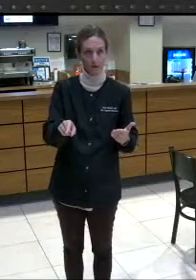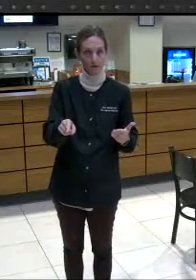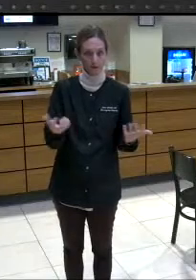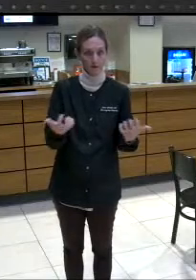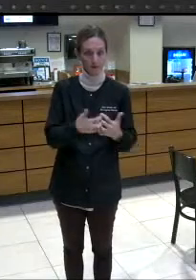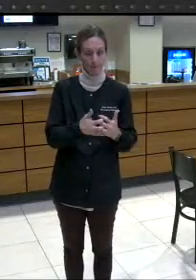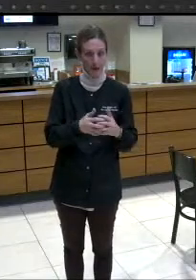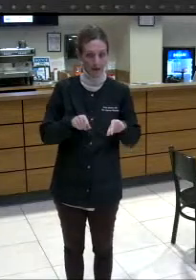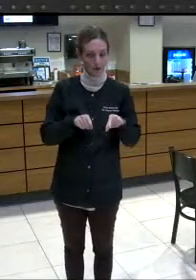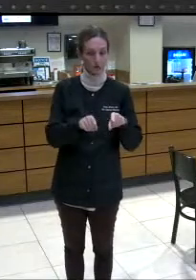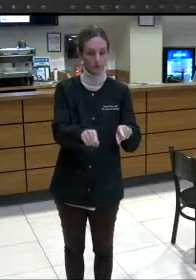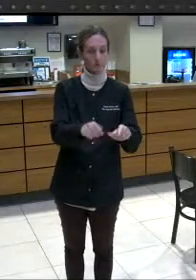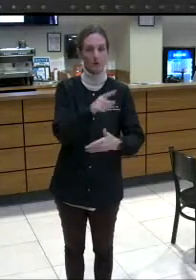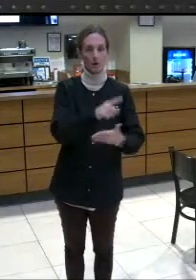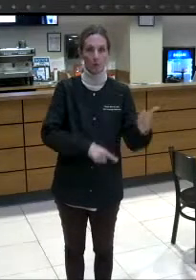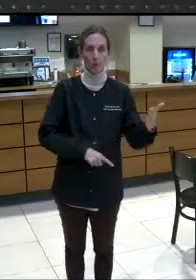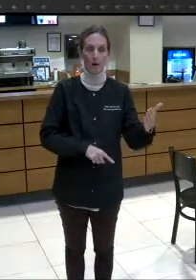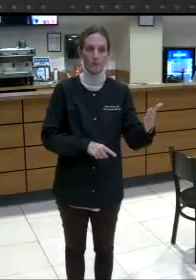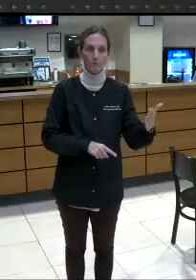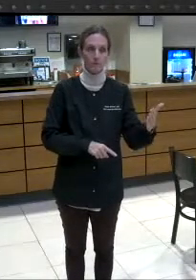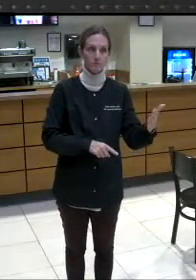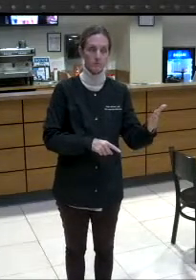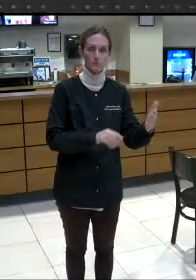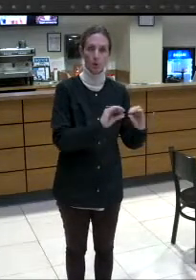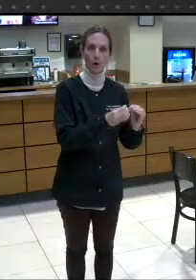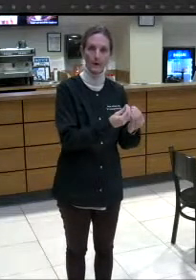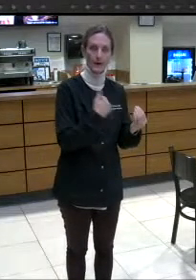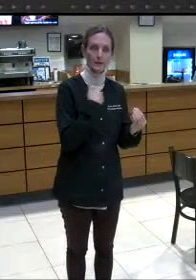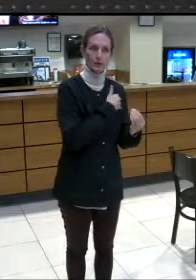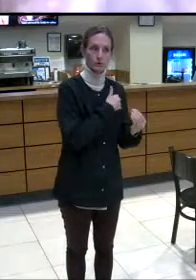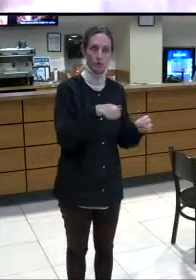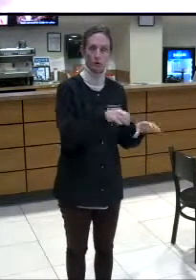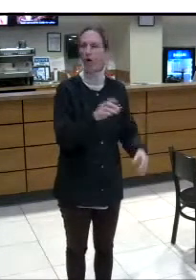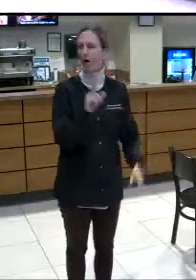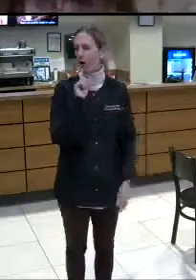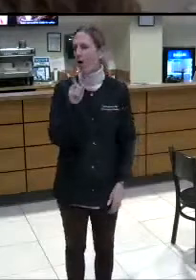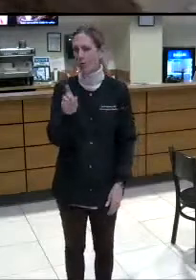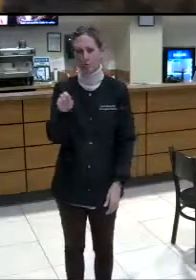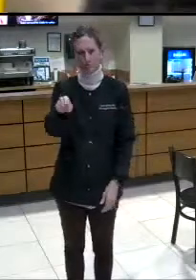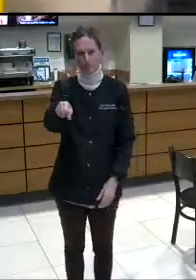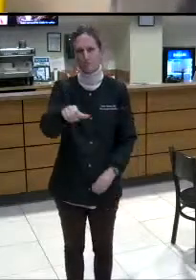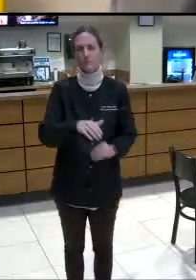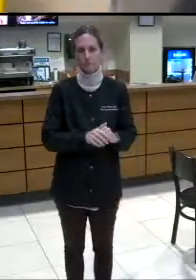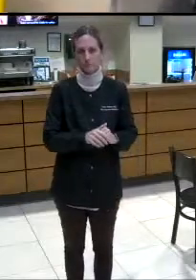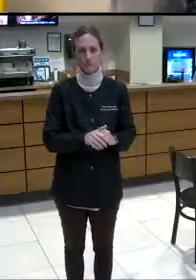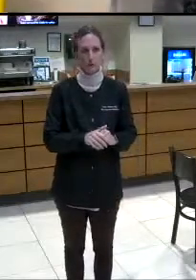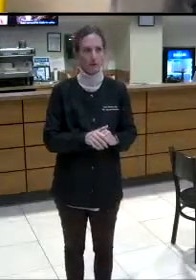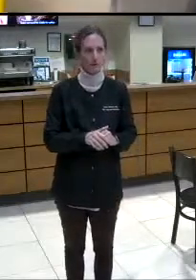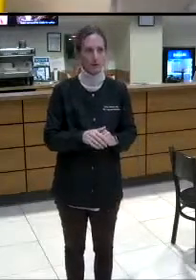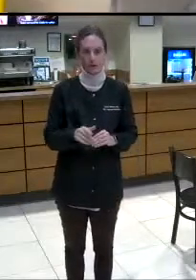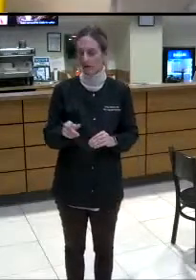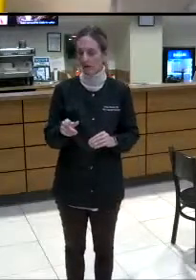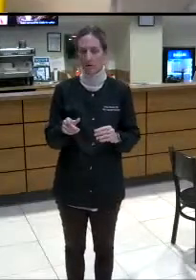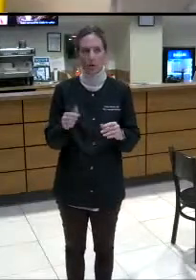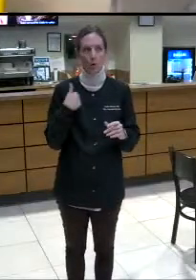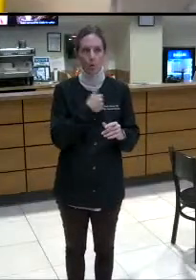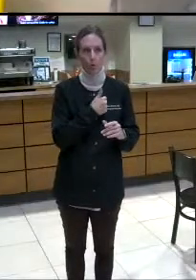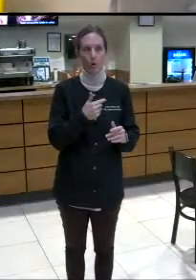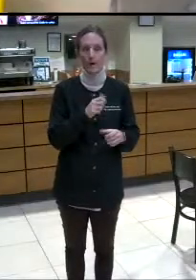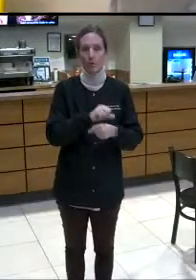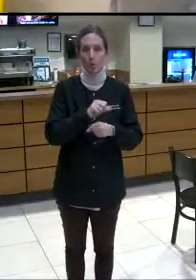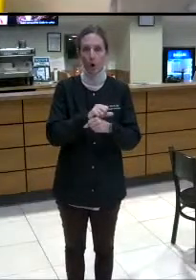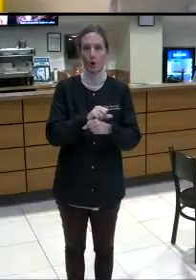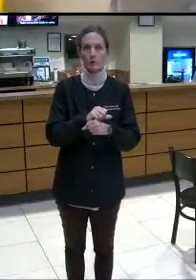the organization that we're using is doing? Absolutely. That was one of the things we want to make sure and you come speak deeply about it, we worked